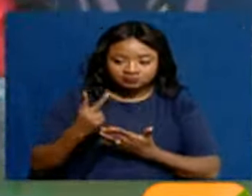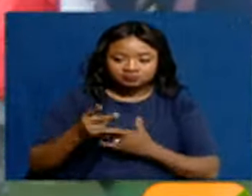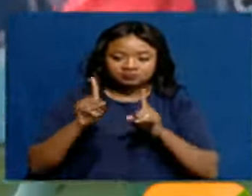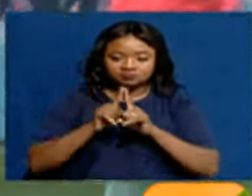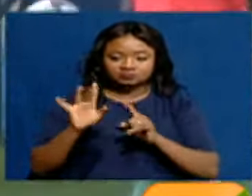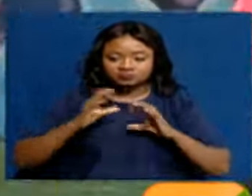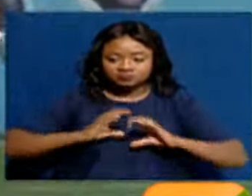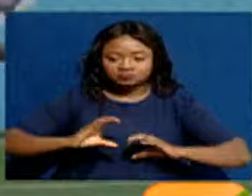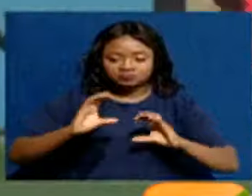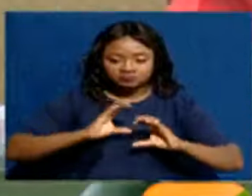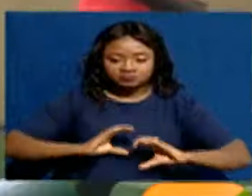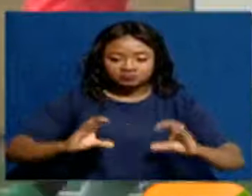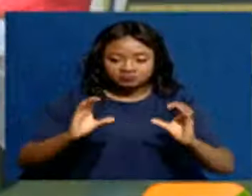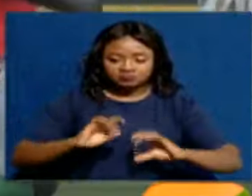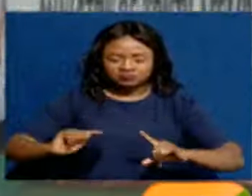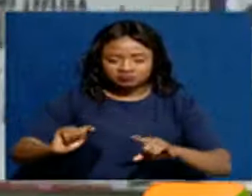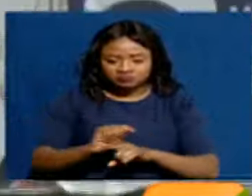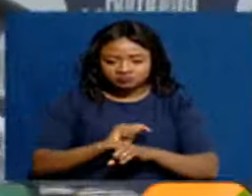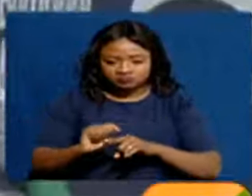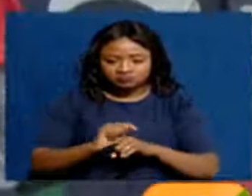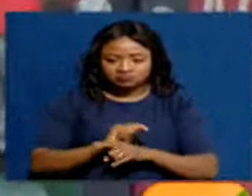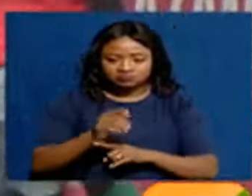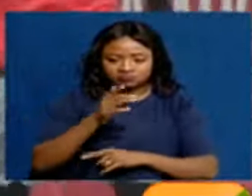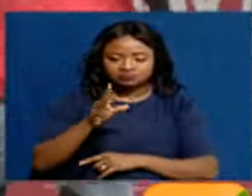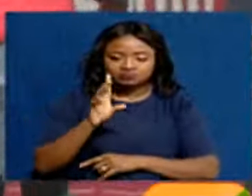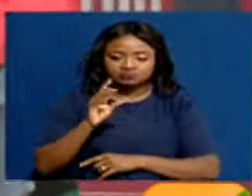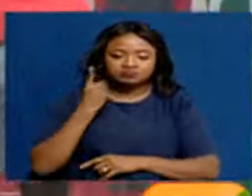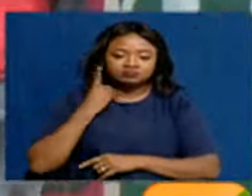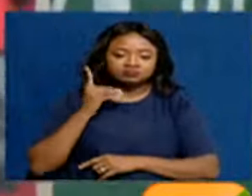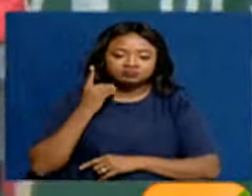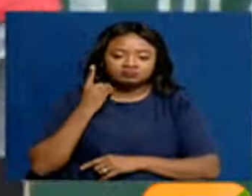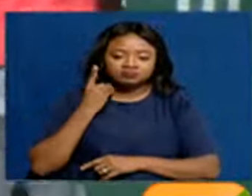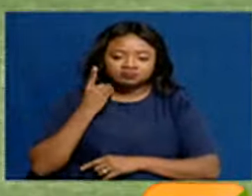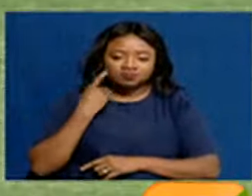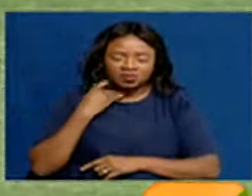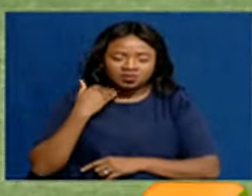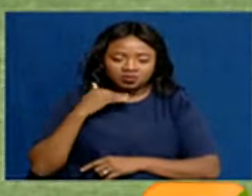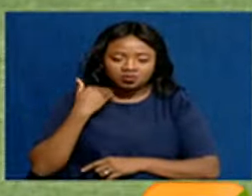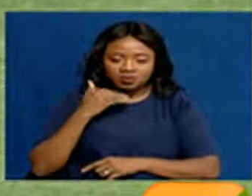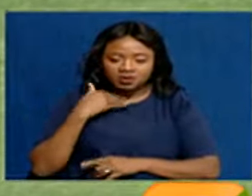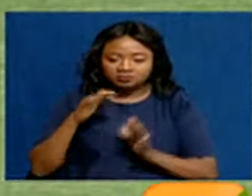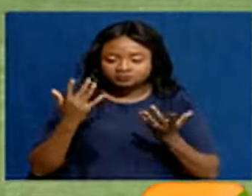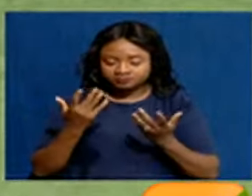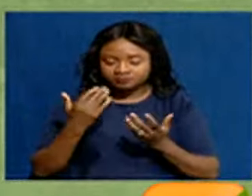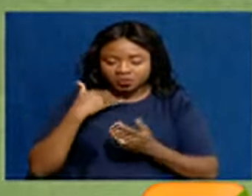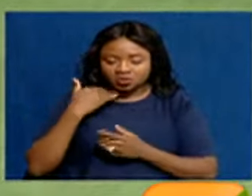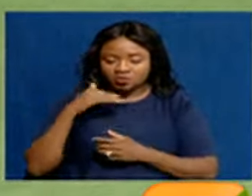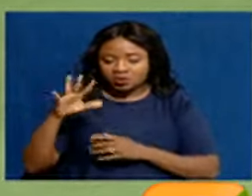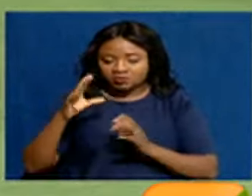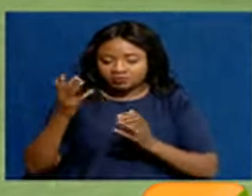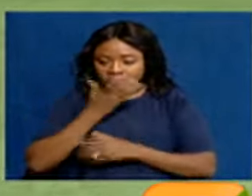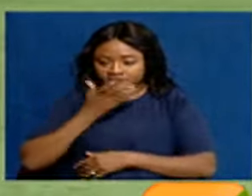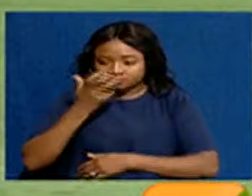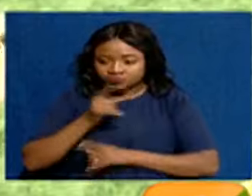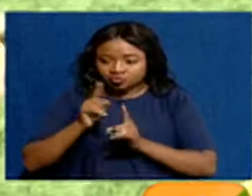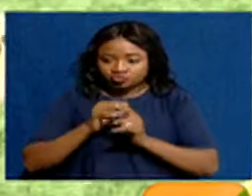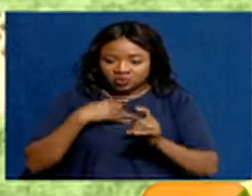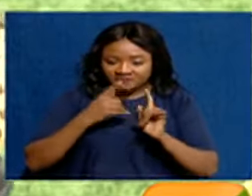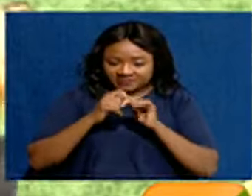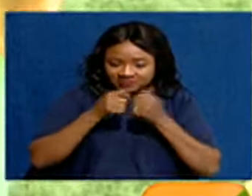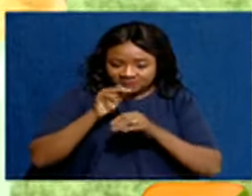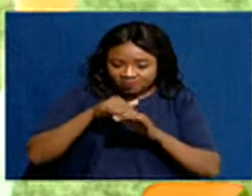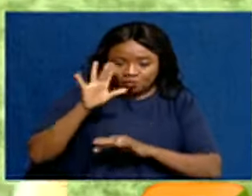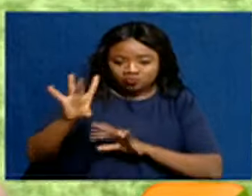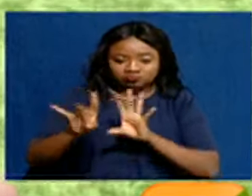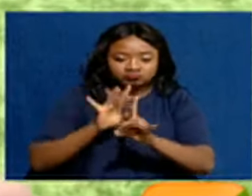Mildred Cheche, training at the Dandora Artificial Turf Stadium. The team has a majority of players from the Talanta Hela National Football